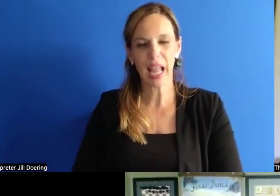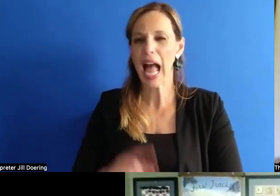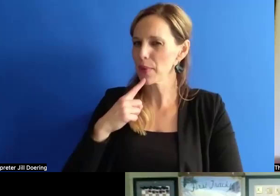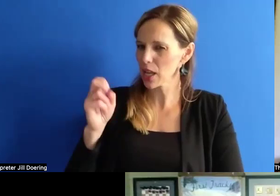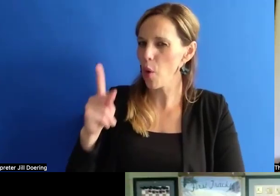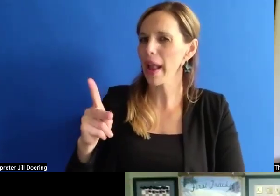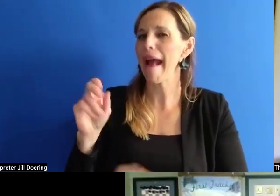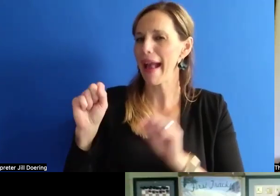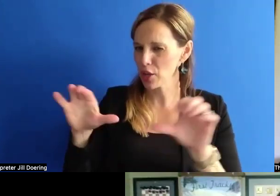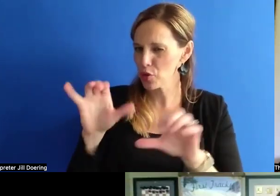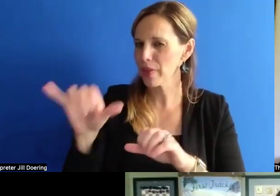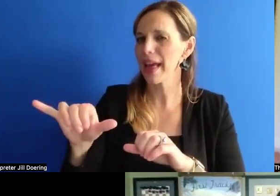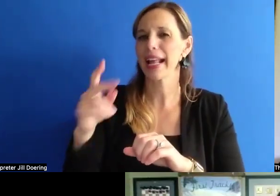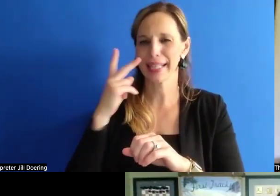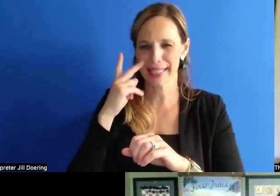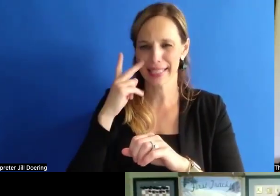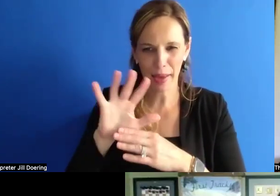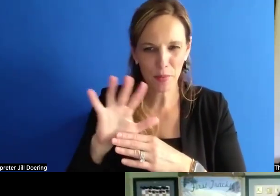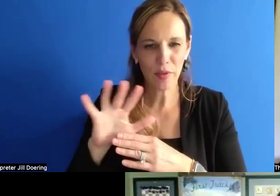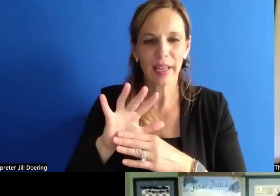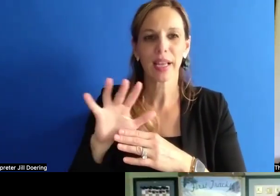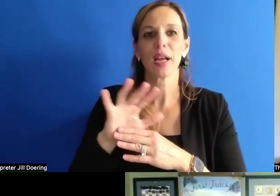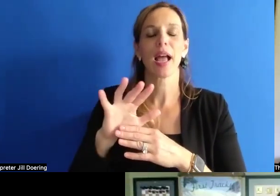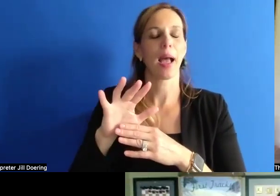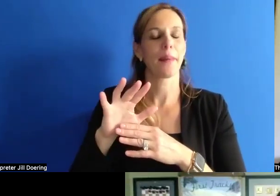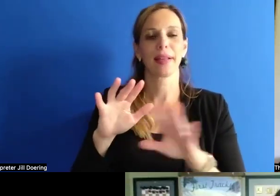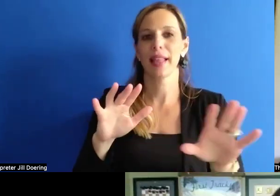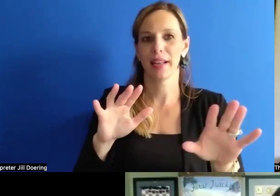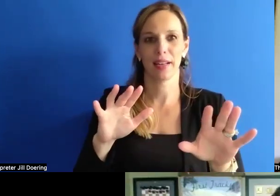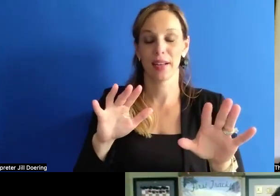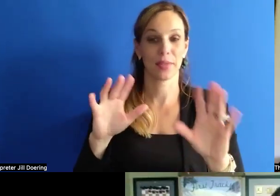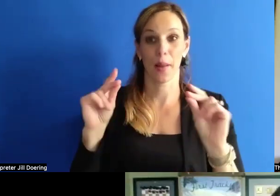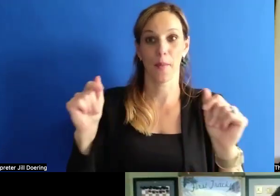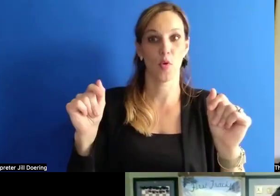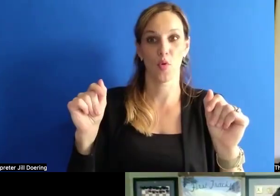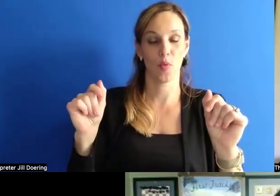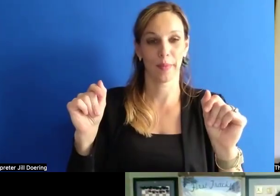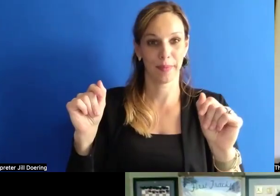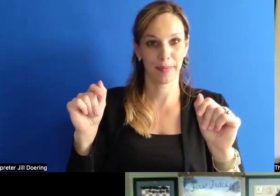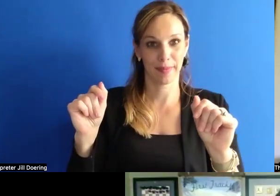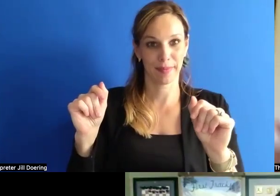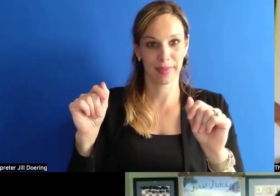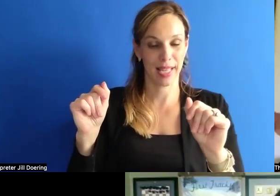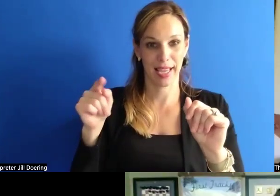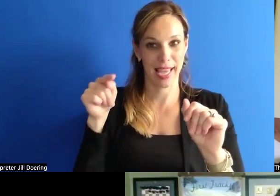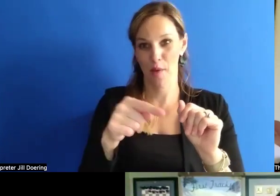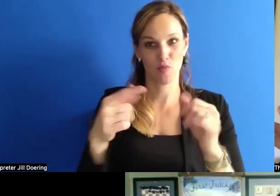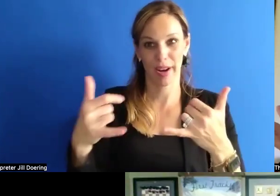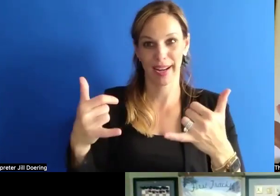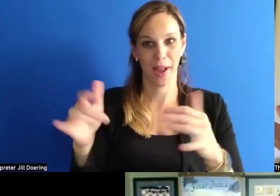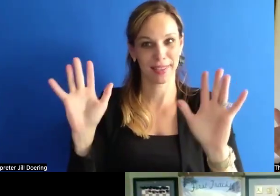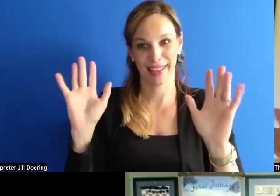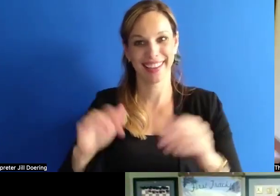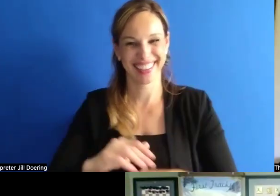this. Yeah. And build up a character. And boom, look, we're here right now.